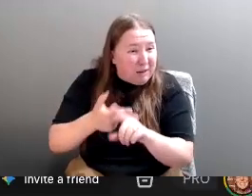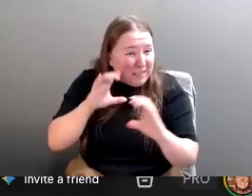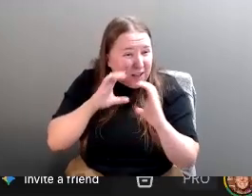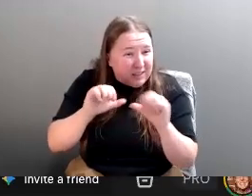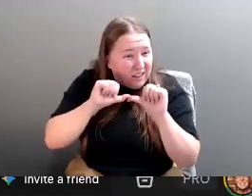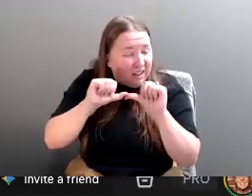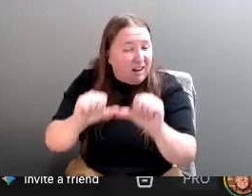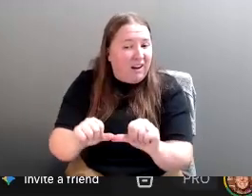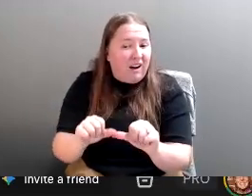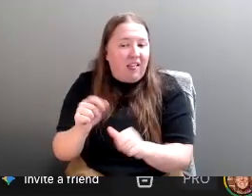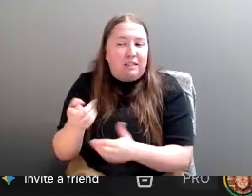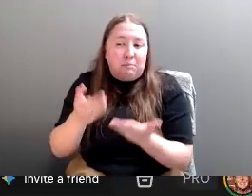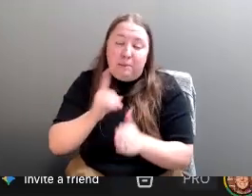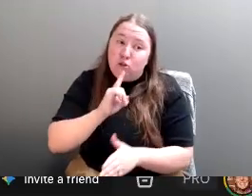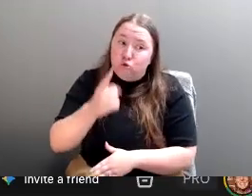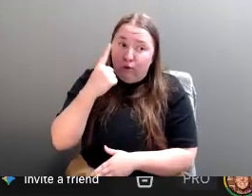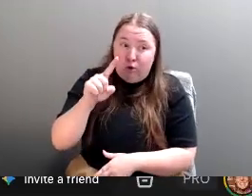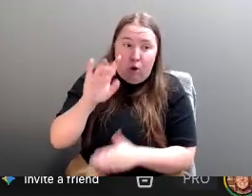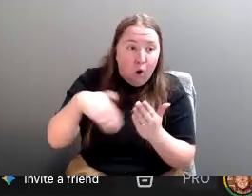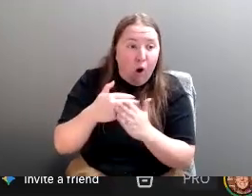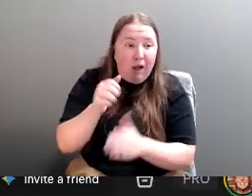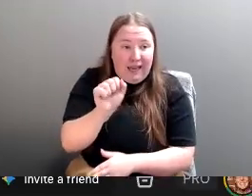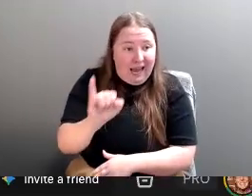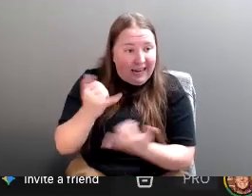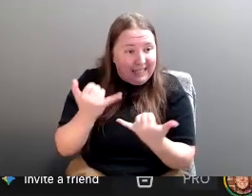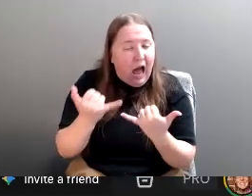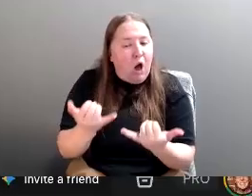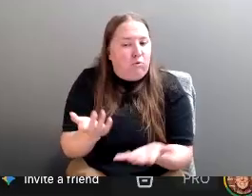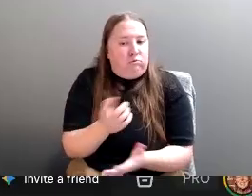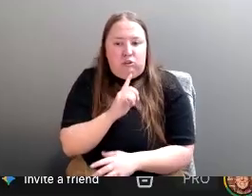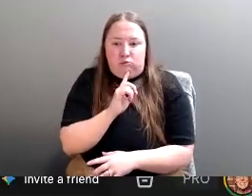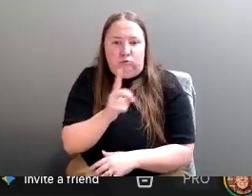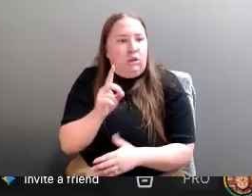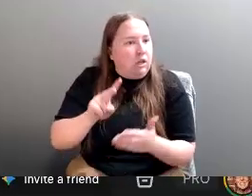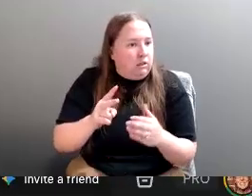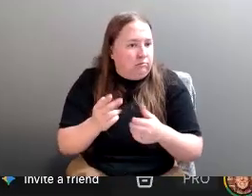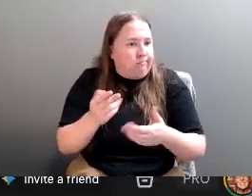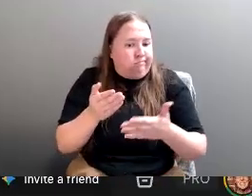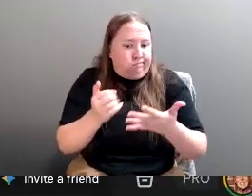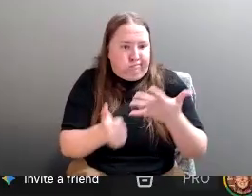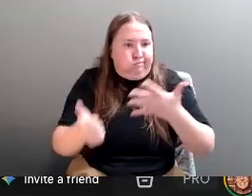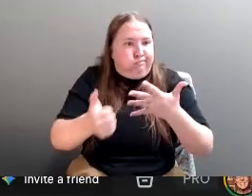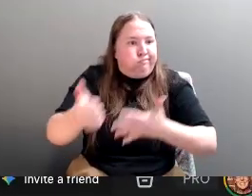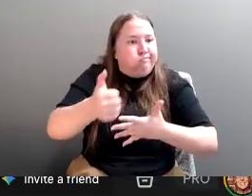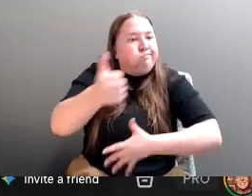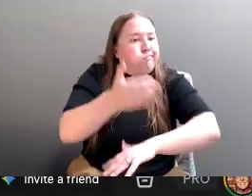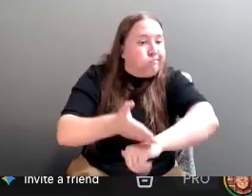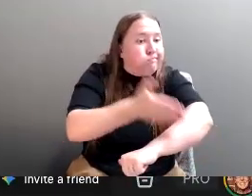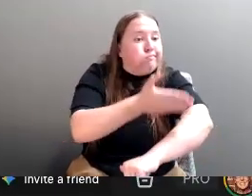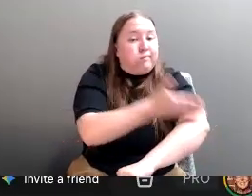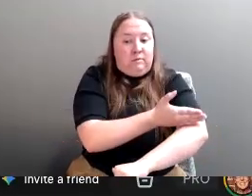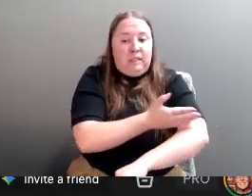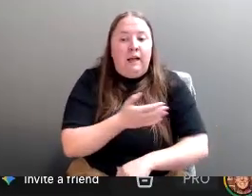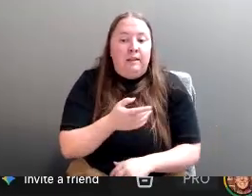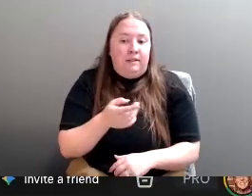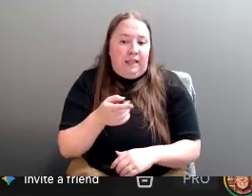Gemini, and this is probably true for all of them now because they are all just leapfrogging. There's just an amazing amount of this